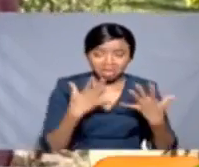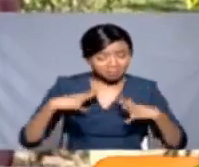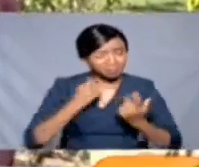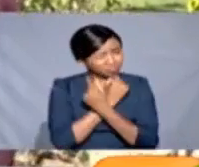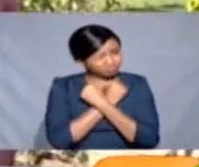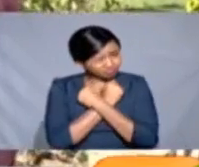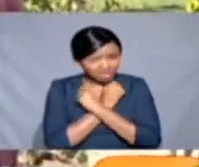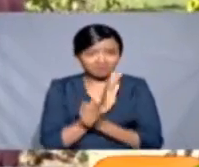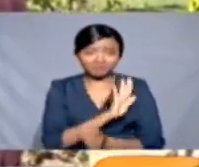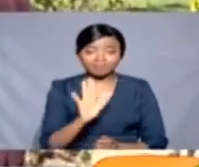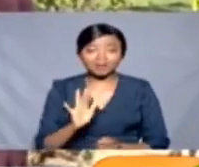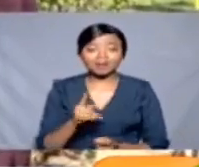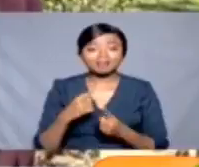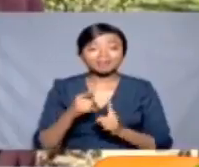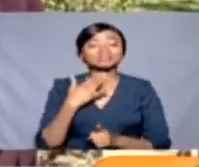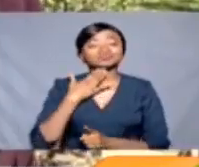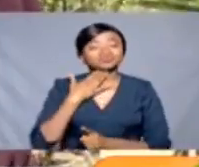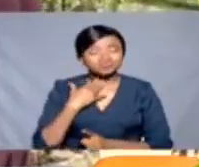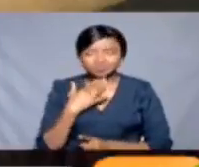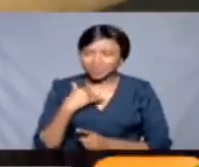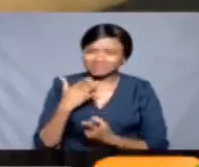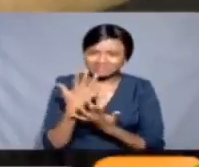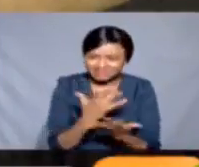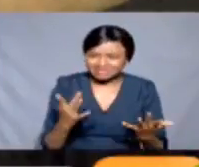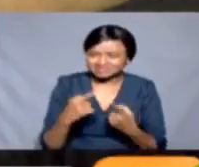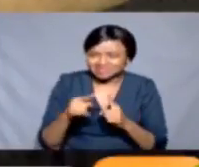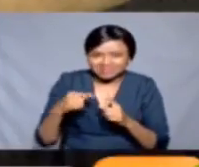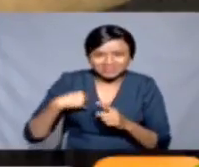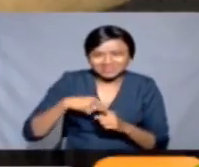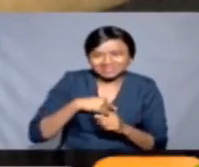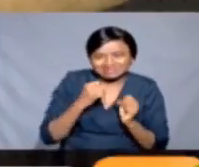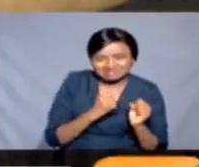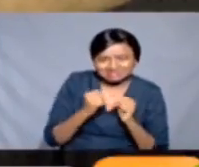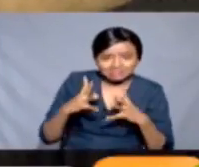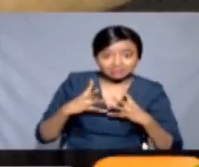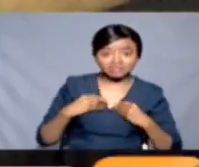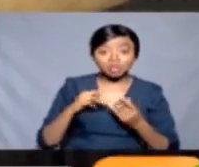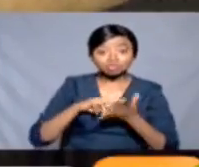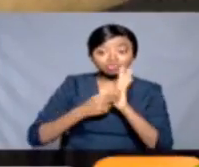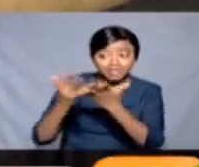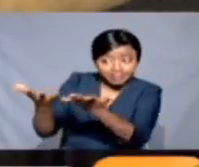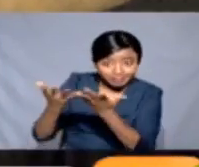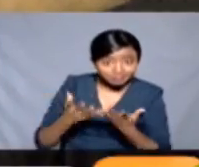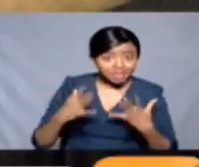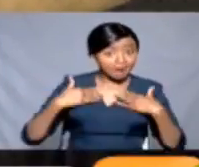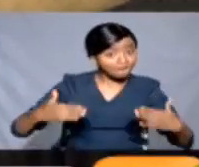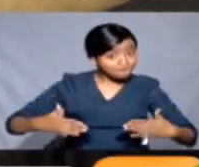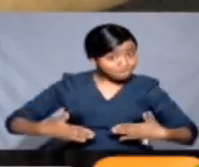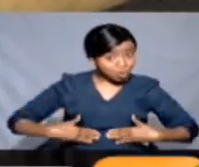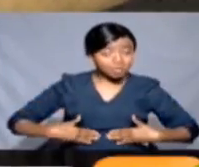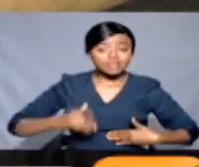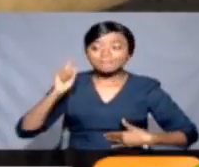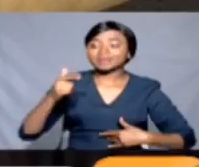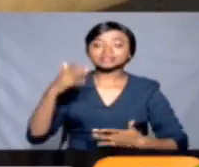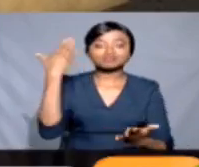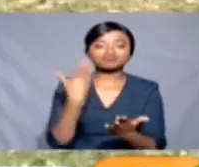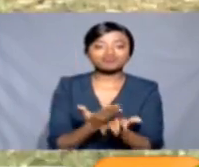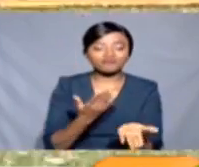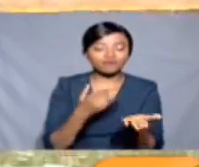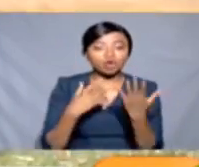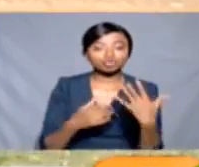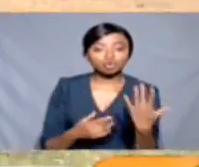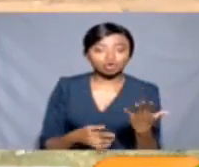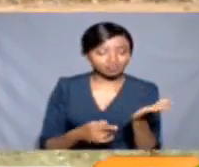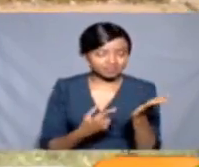But they insist in things that we don't allow. Na ukileta mwili kuchoma lazima ukuje na documents. That is the